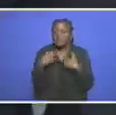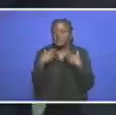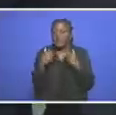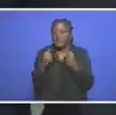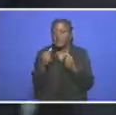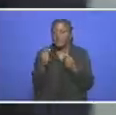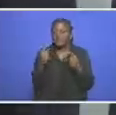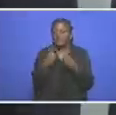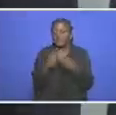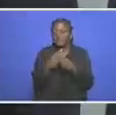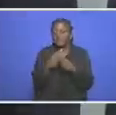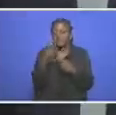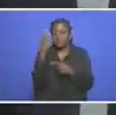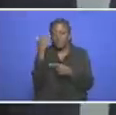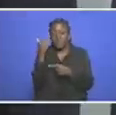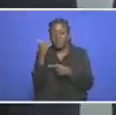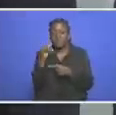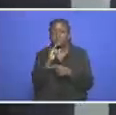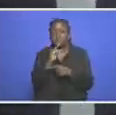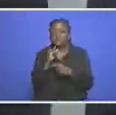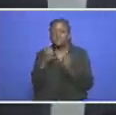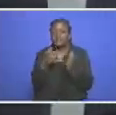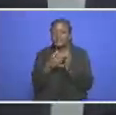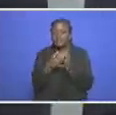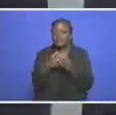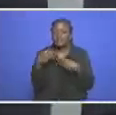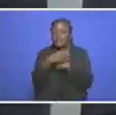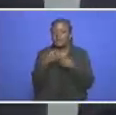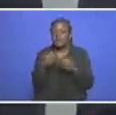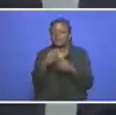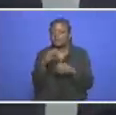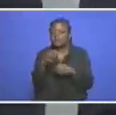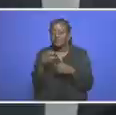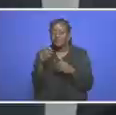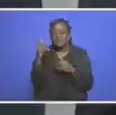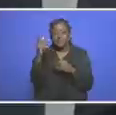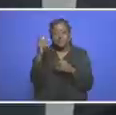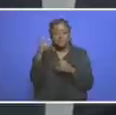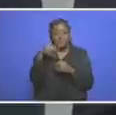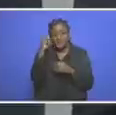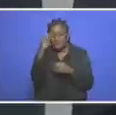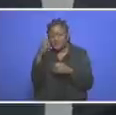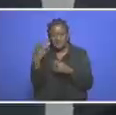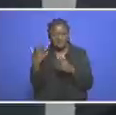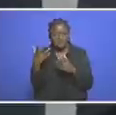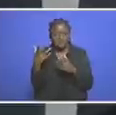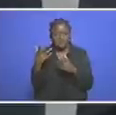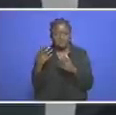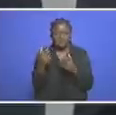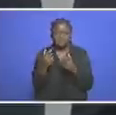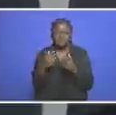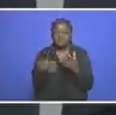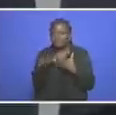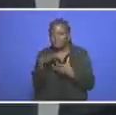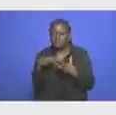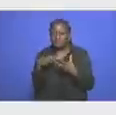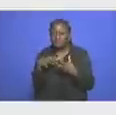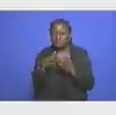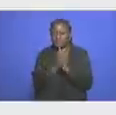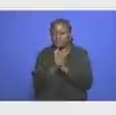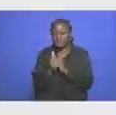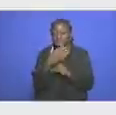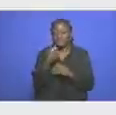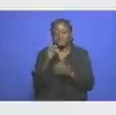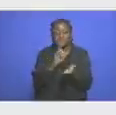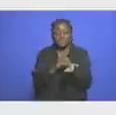the office of the Prime Minister even baffles the experts and doctors. Meantime, the Prime Minister says